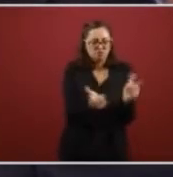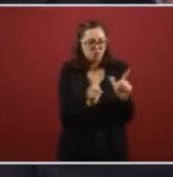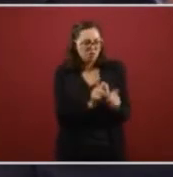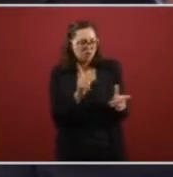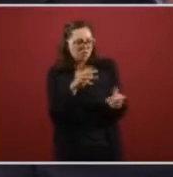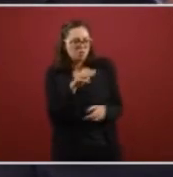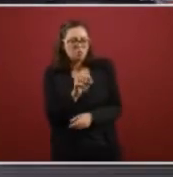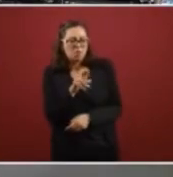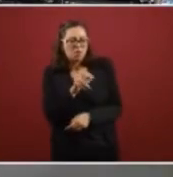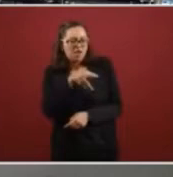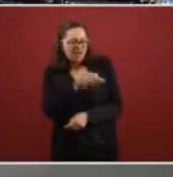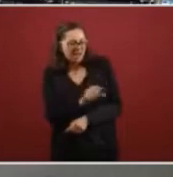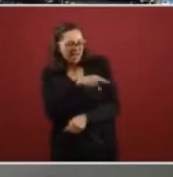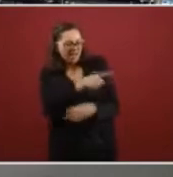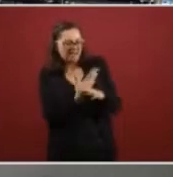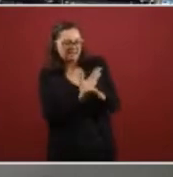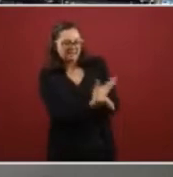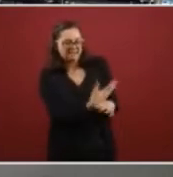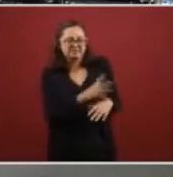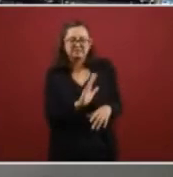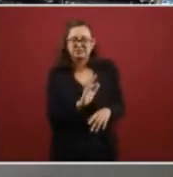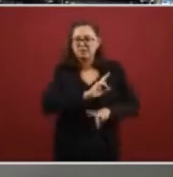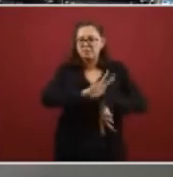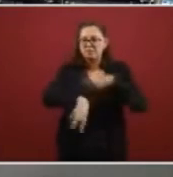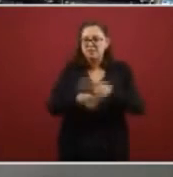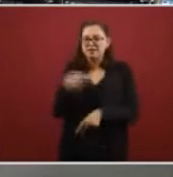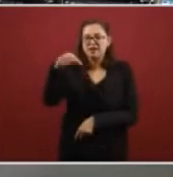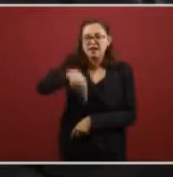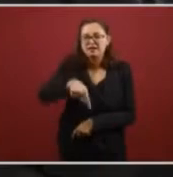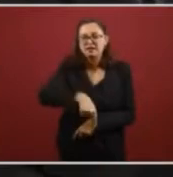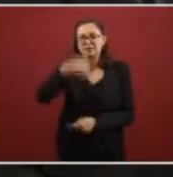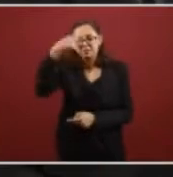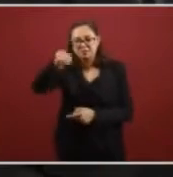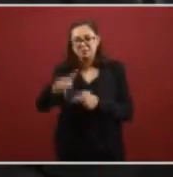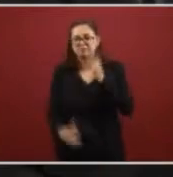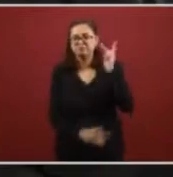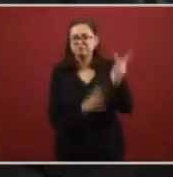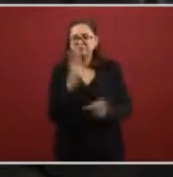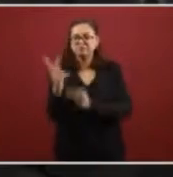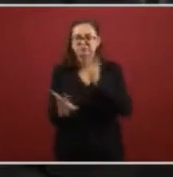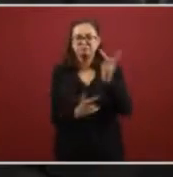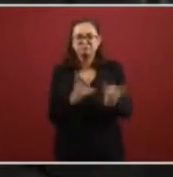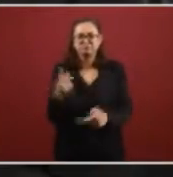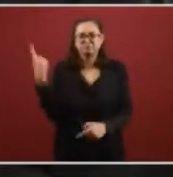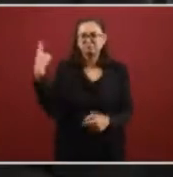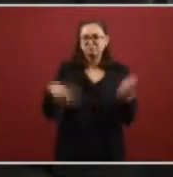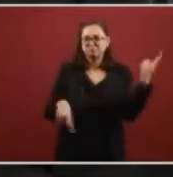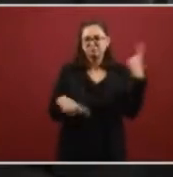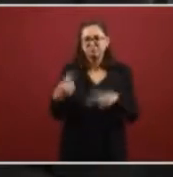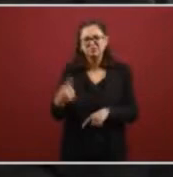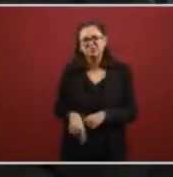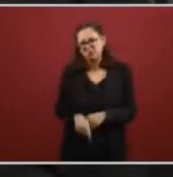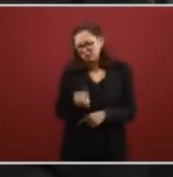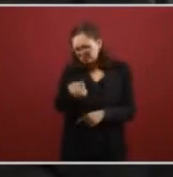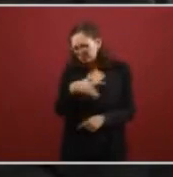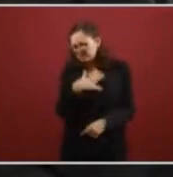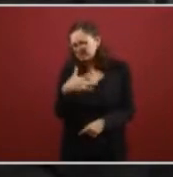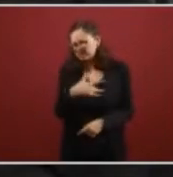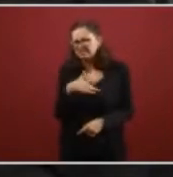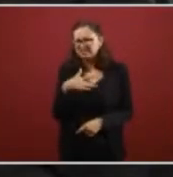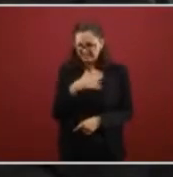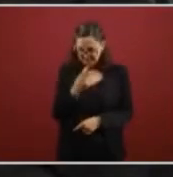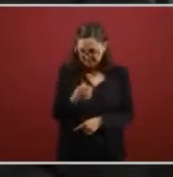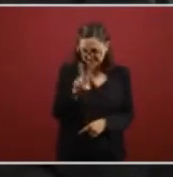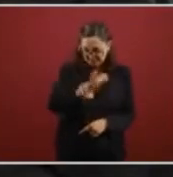periodism. But they also have sent people here to the conference. What